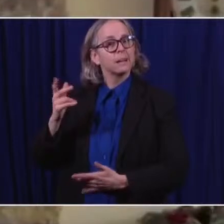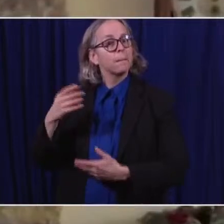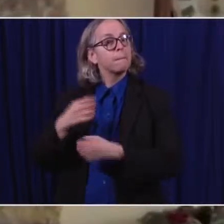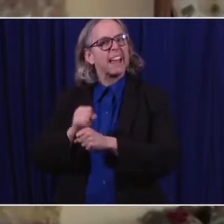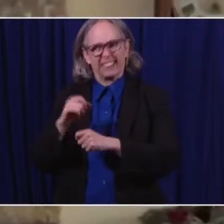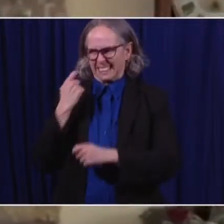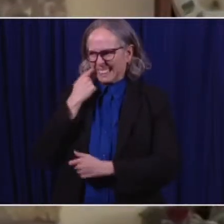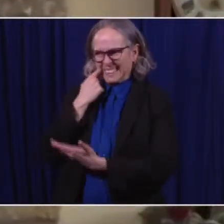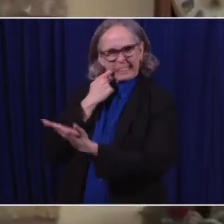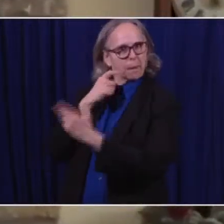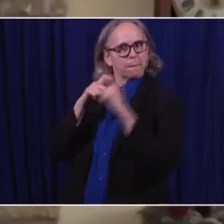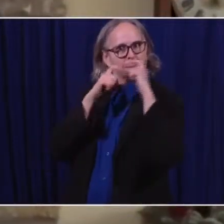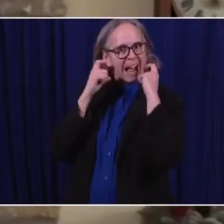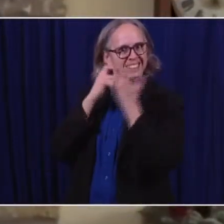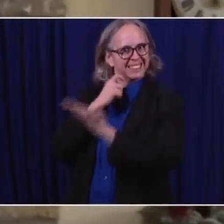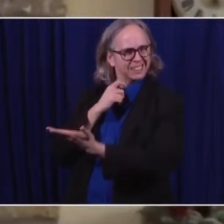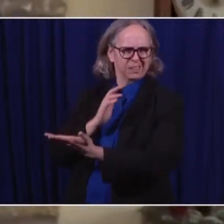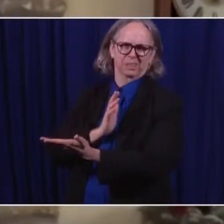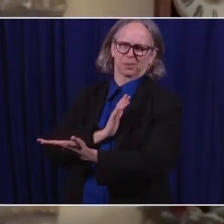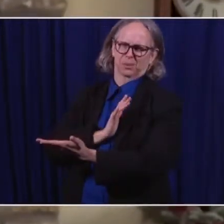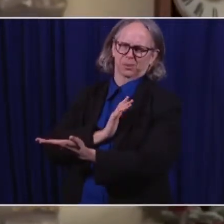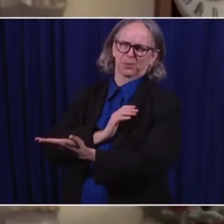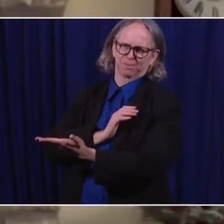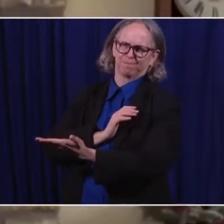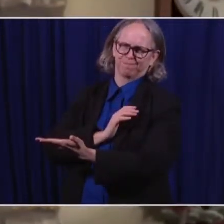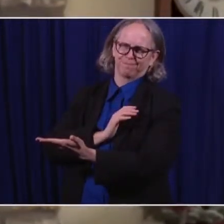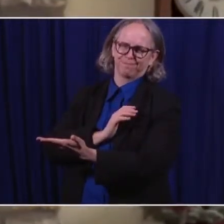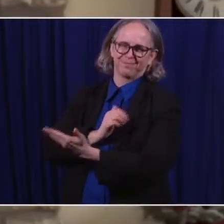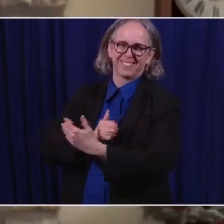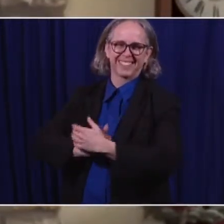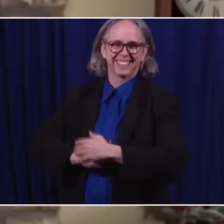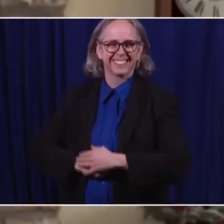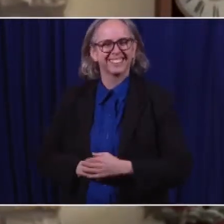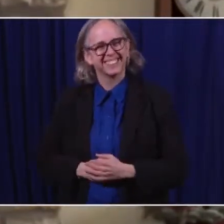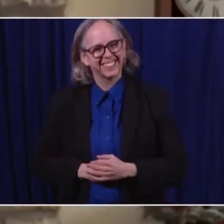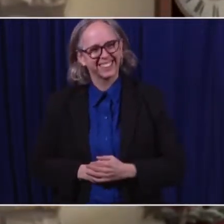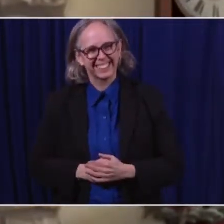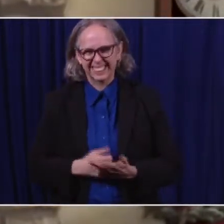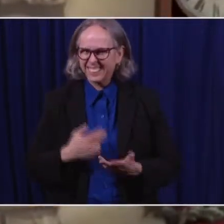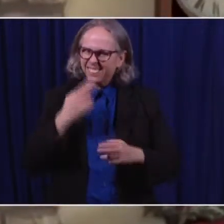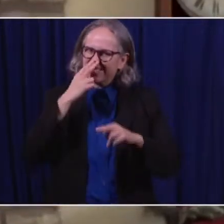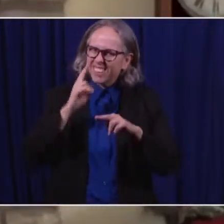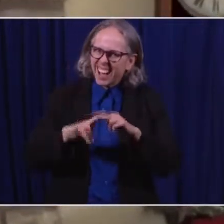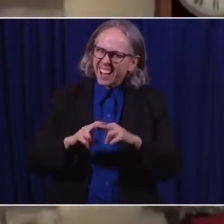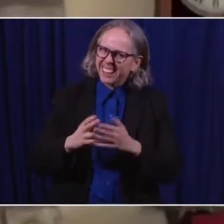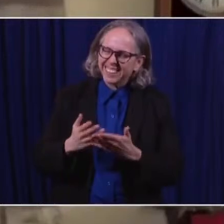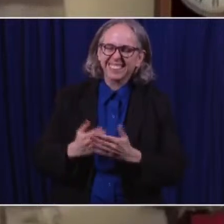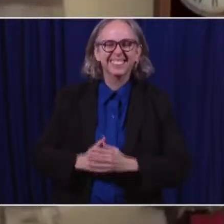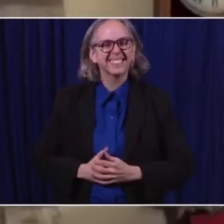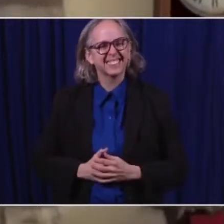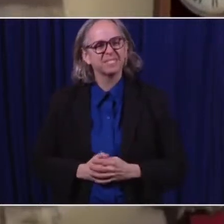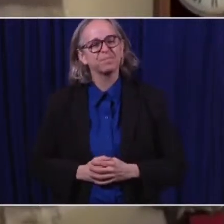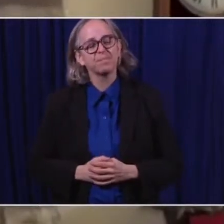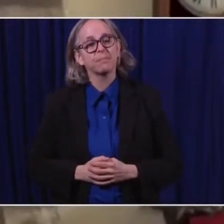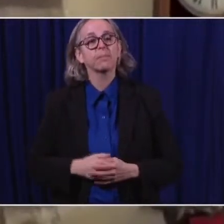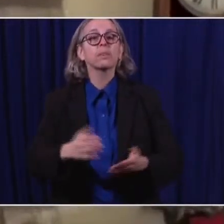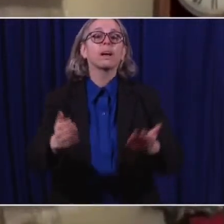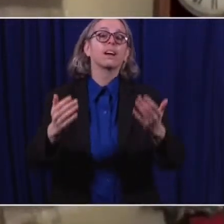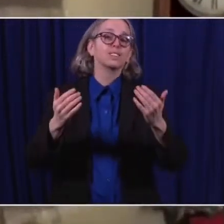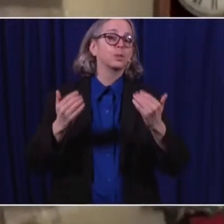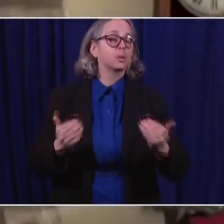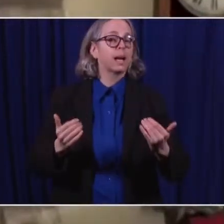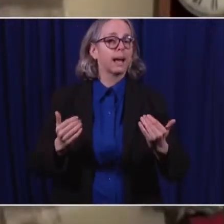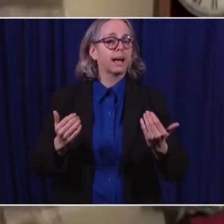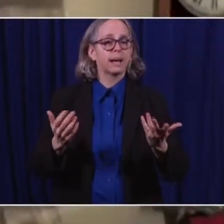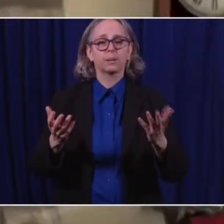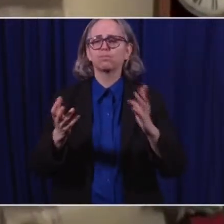see, the dog Dolly is on here, so kind of fun. We're going to start off today by going 3